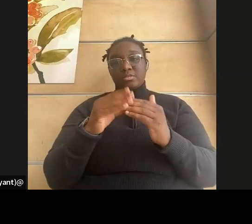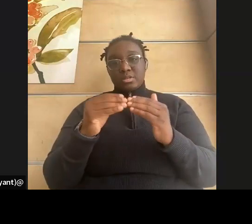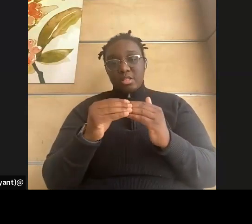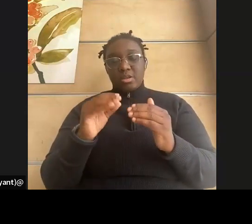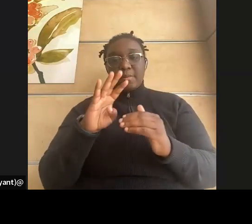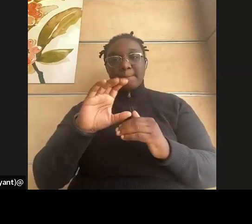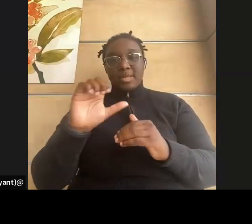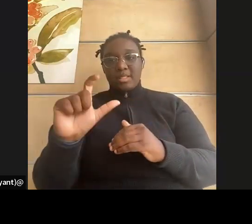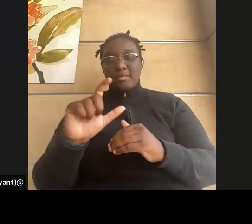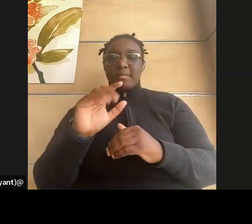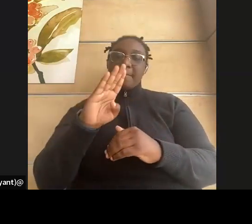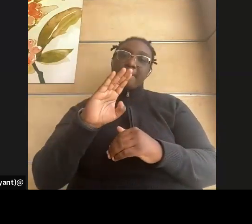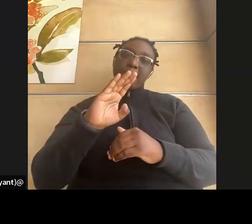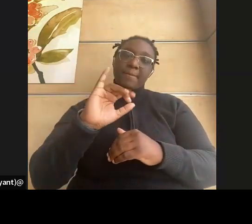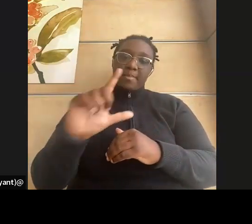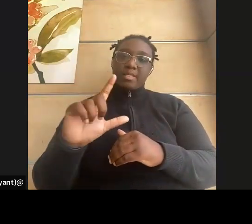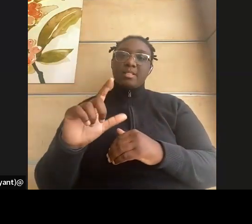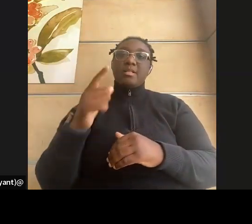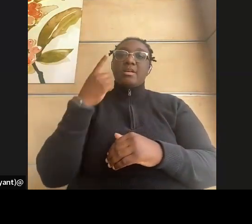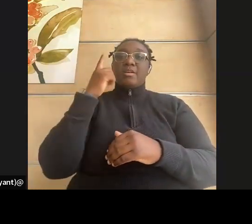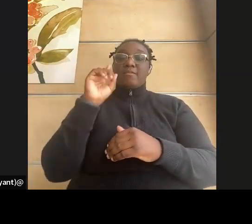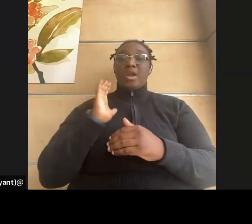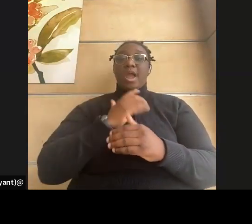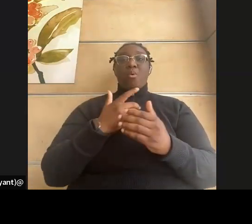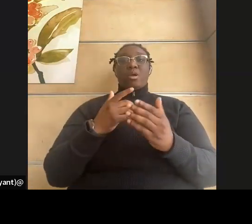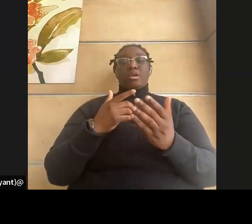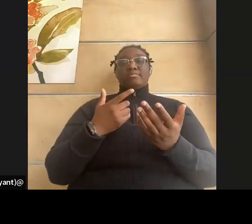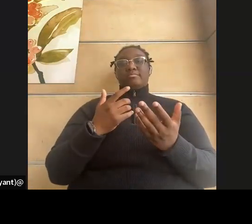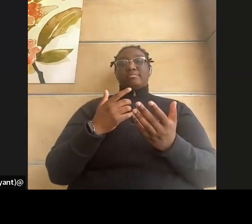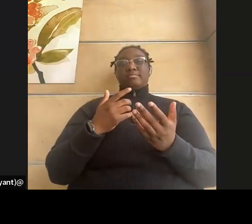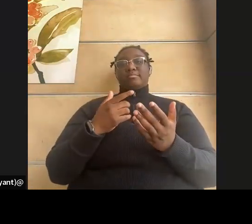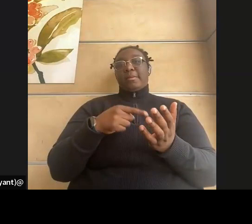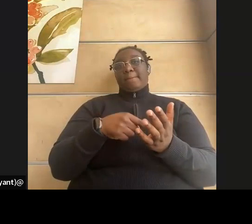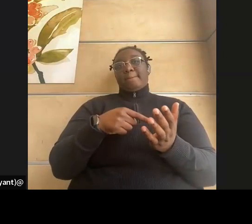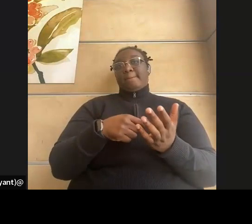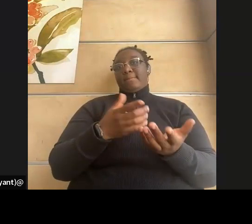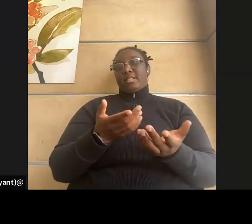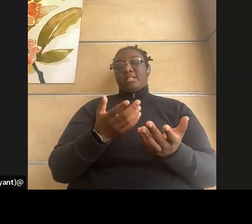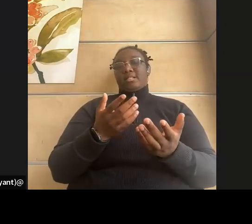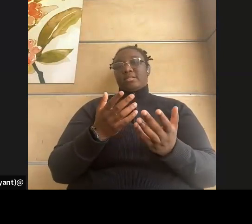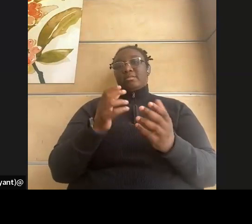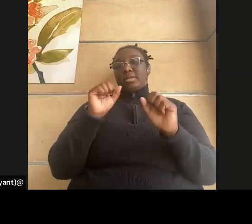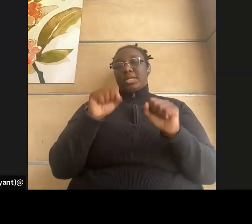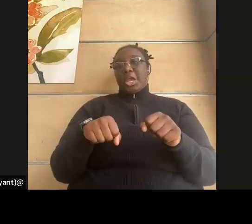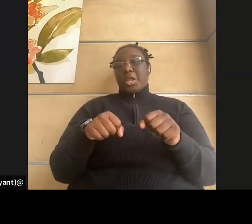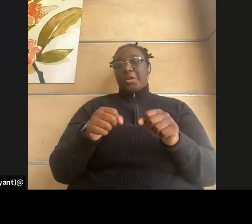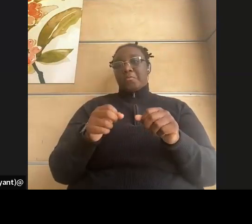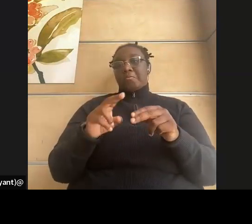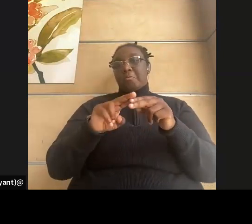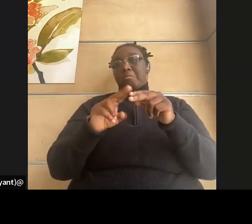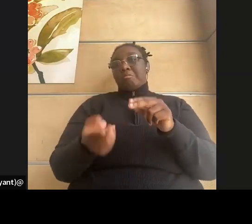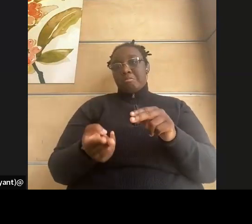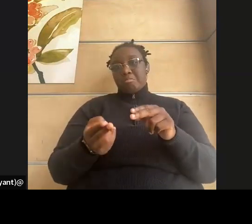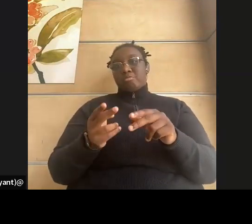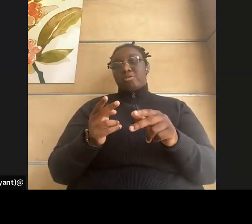under $1,000 a month through the USAC and CTF subsidies. Without these programs, the internet would not